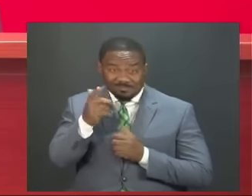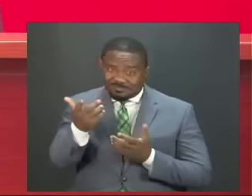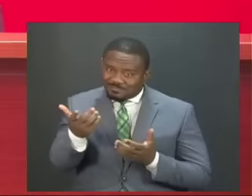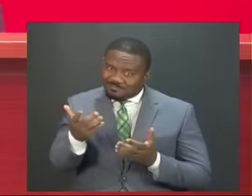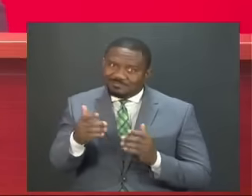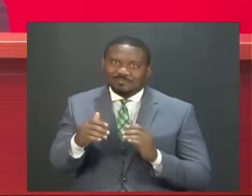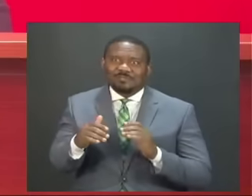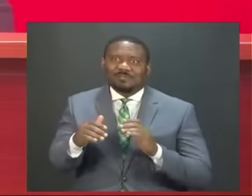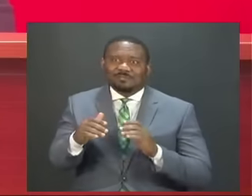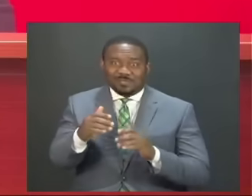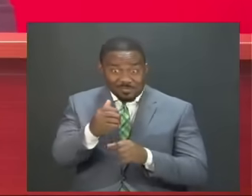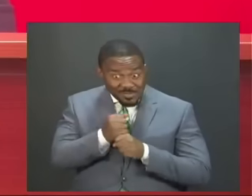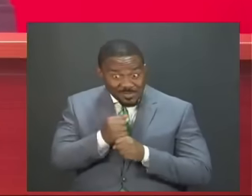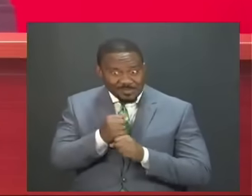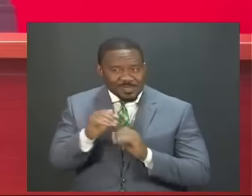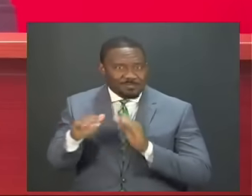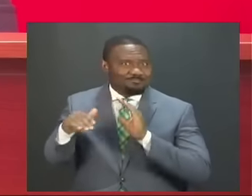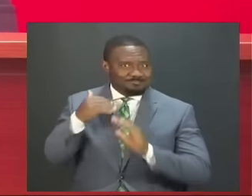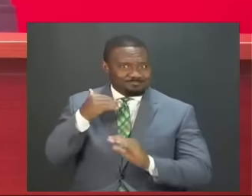me.